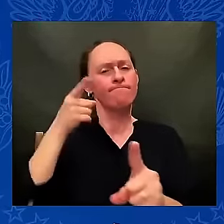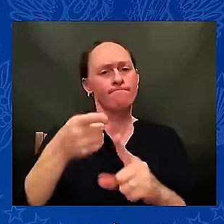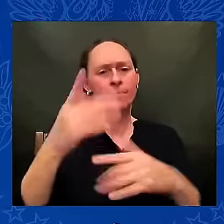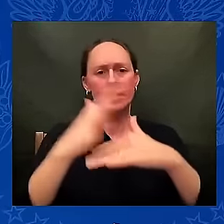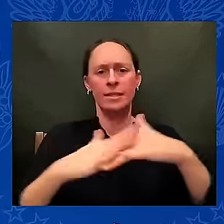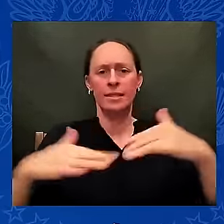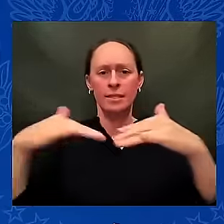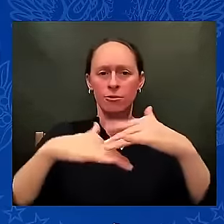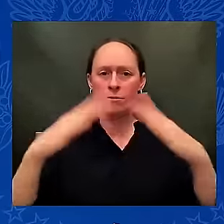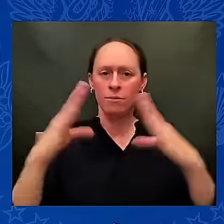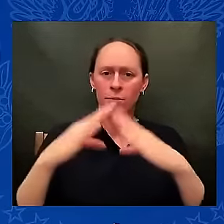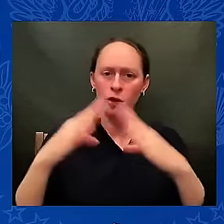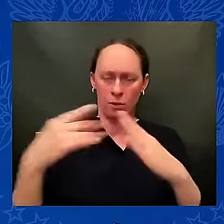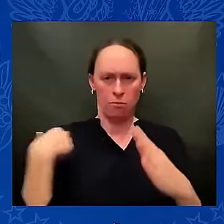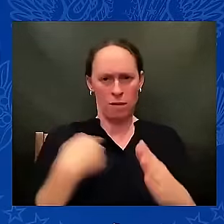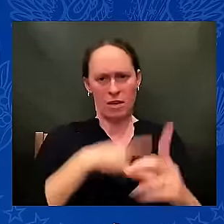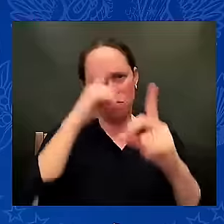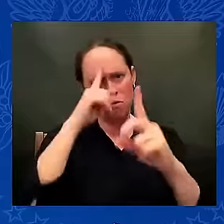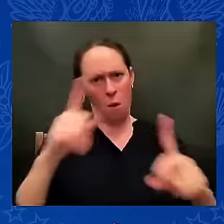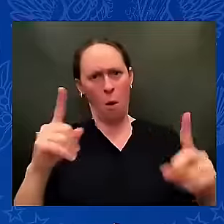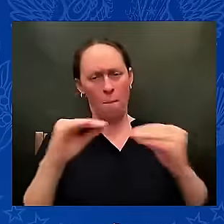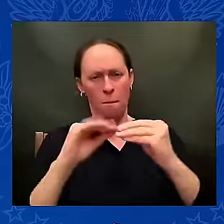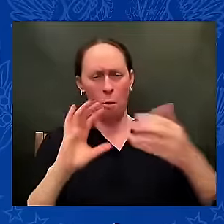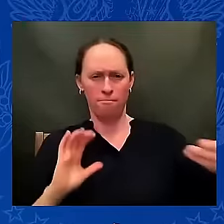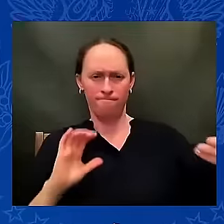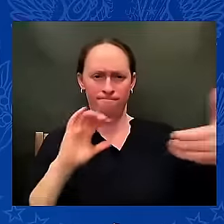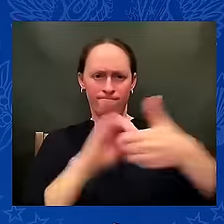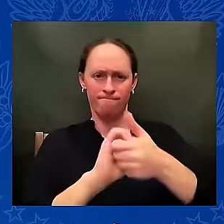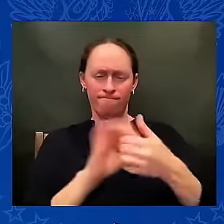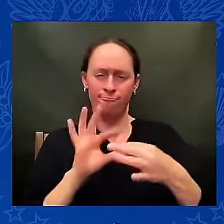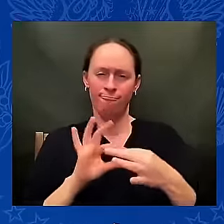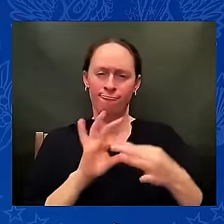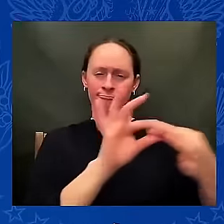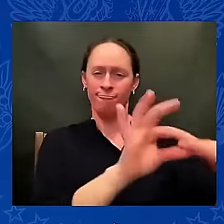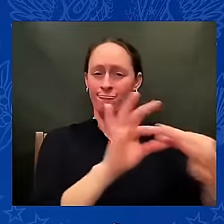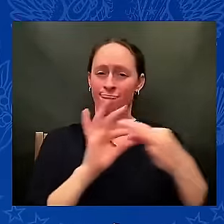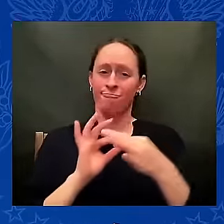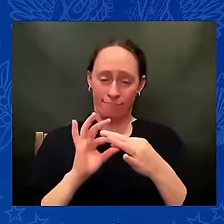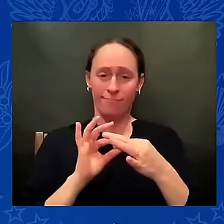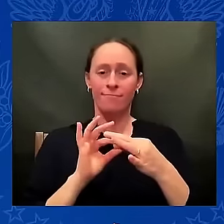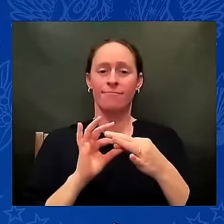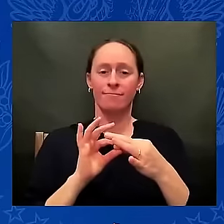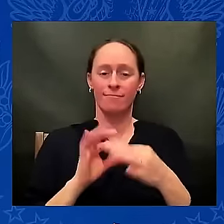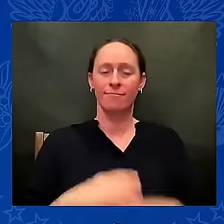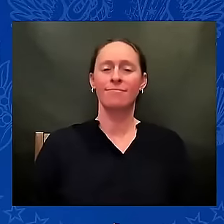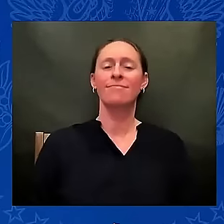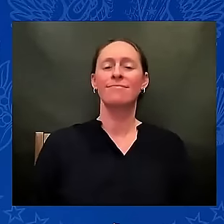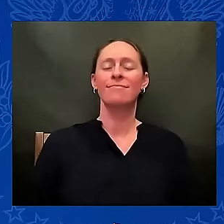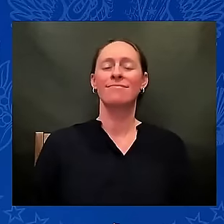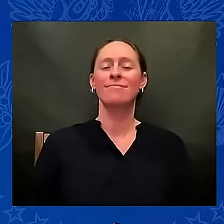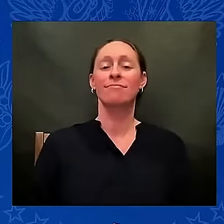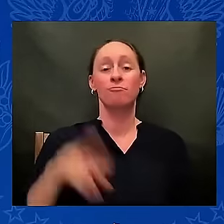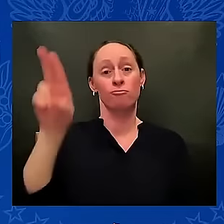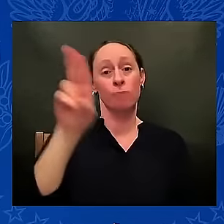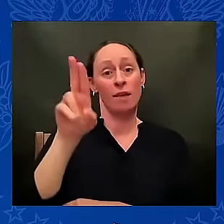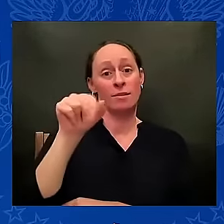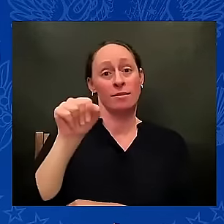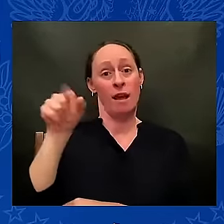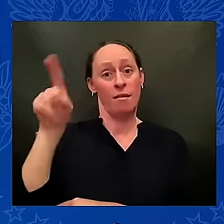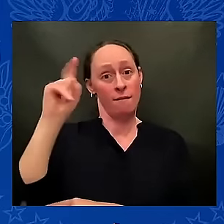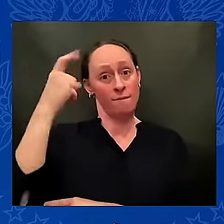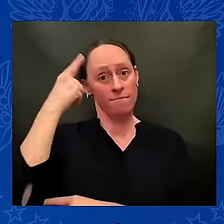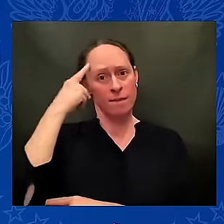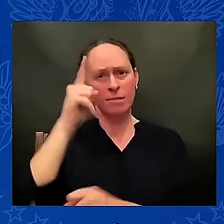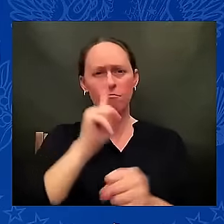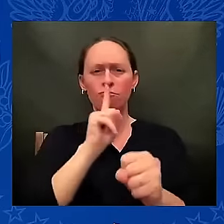honor the solemn promise the United States made to tribal nations to fulfill our federal trust and treaty obligations.